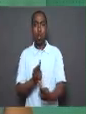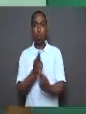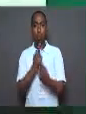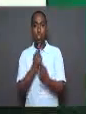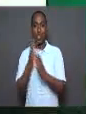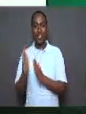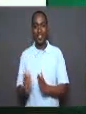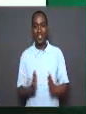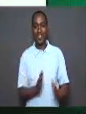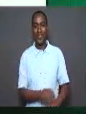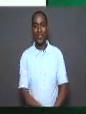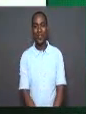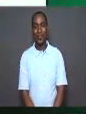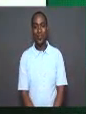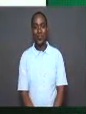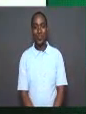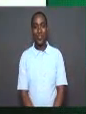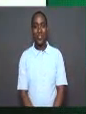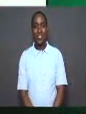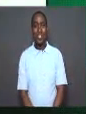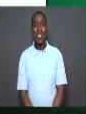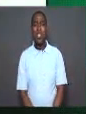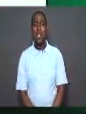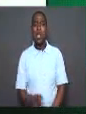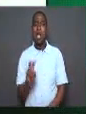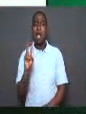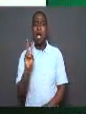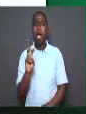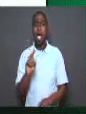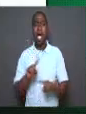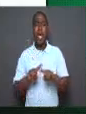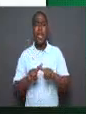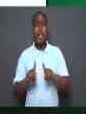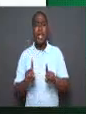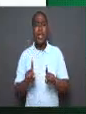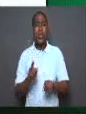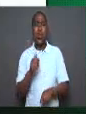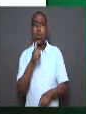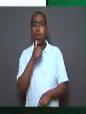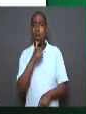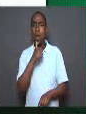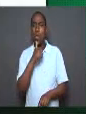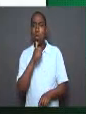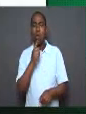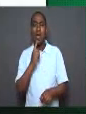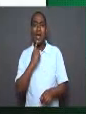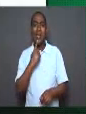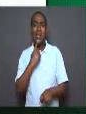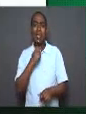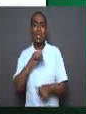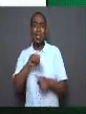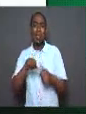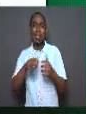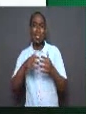proteins. There are 20 different amino acids that combine to